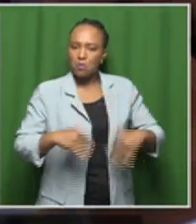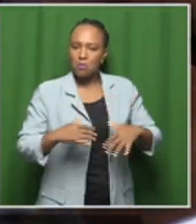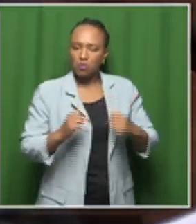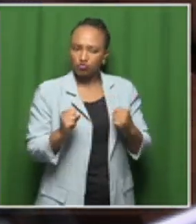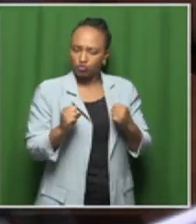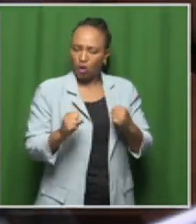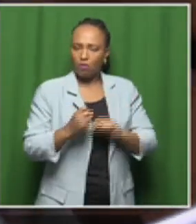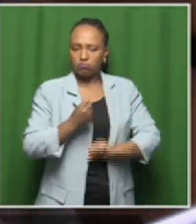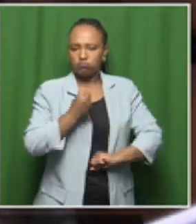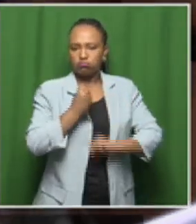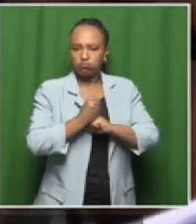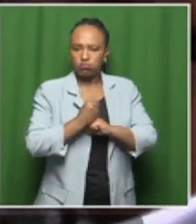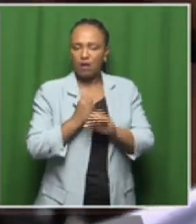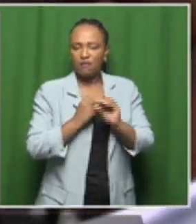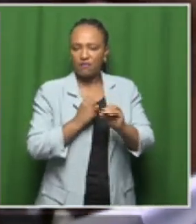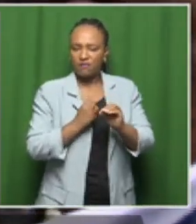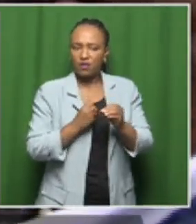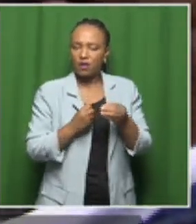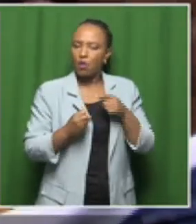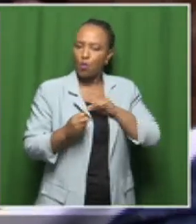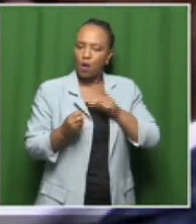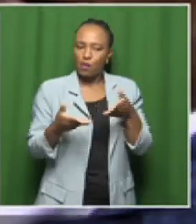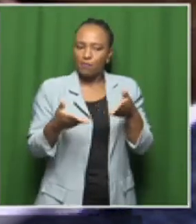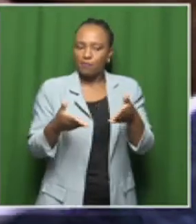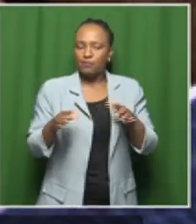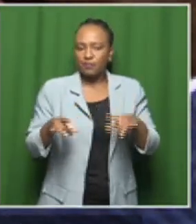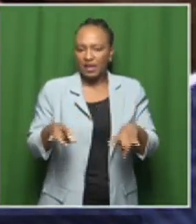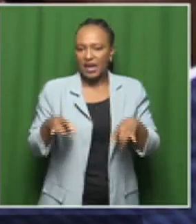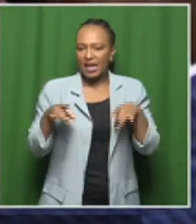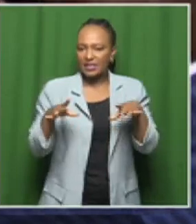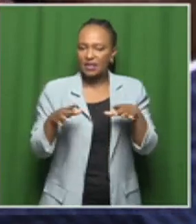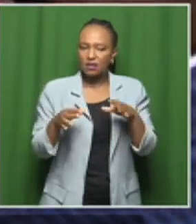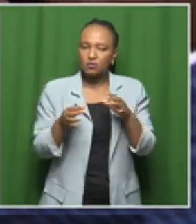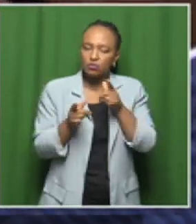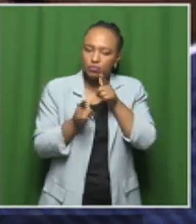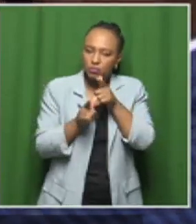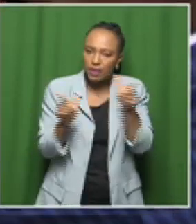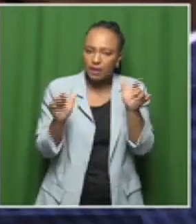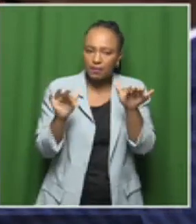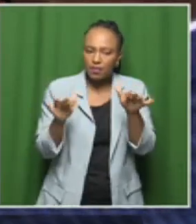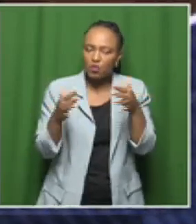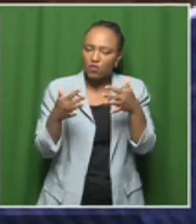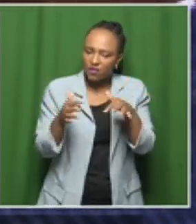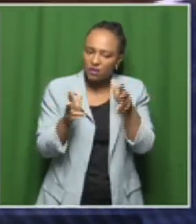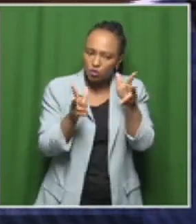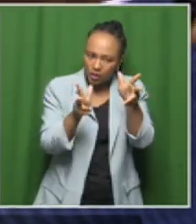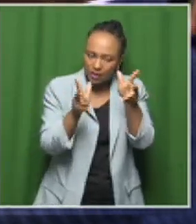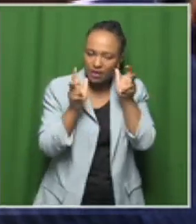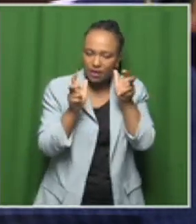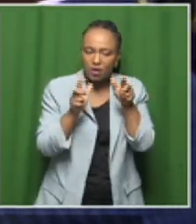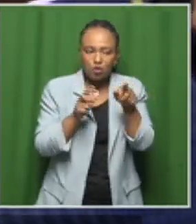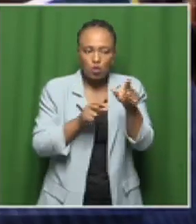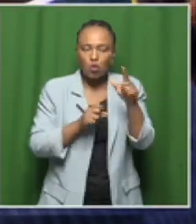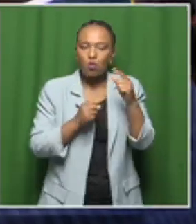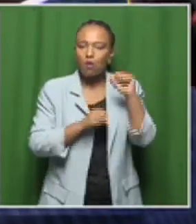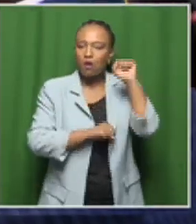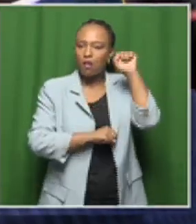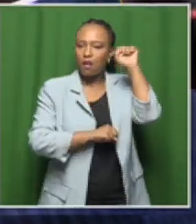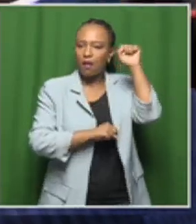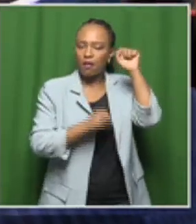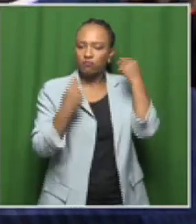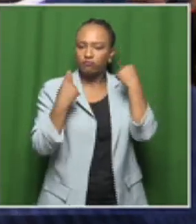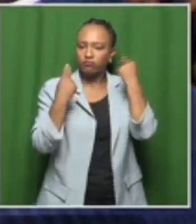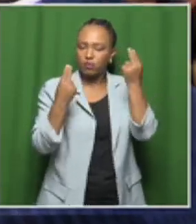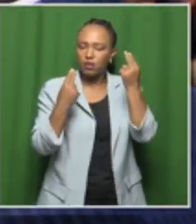you are here, even in Khayelitsha, to say to the people, we've heard you. You protested, you did not go out and vote for